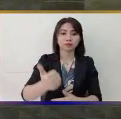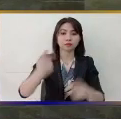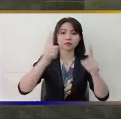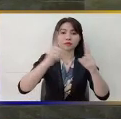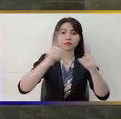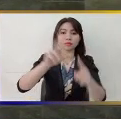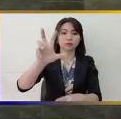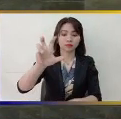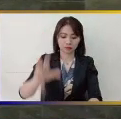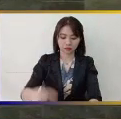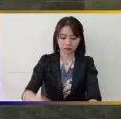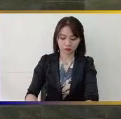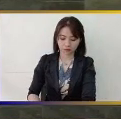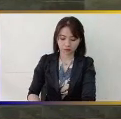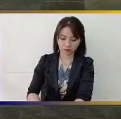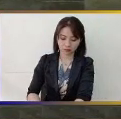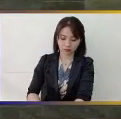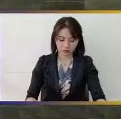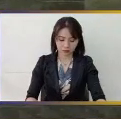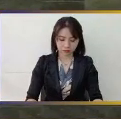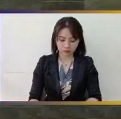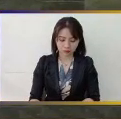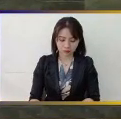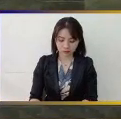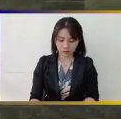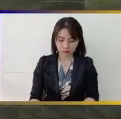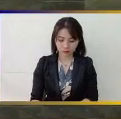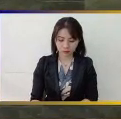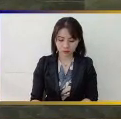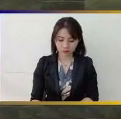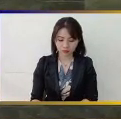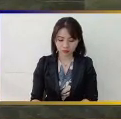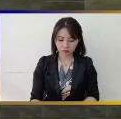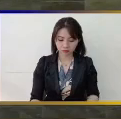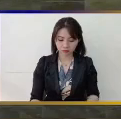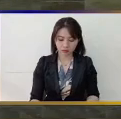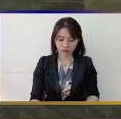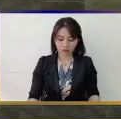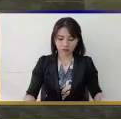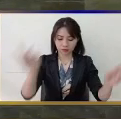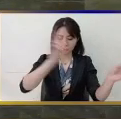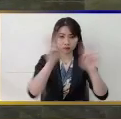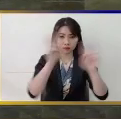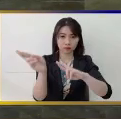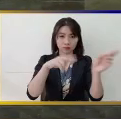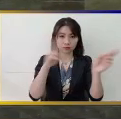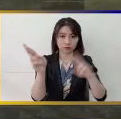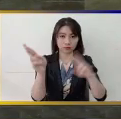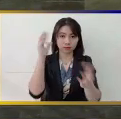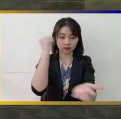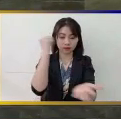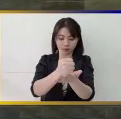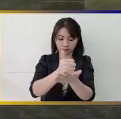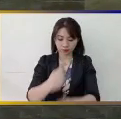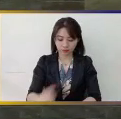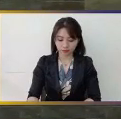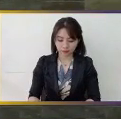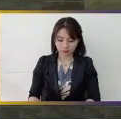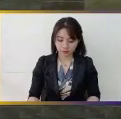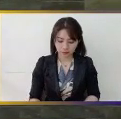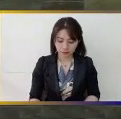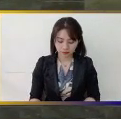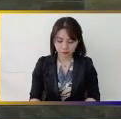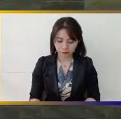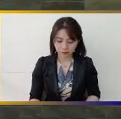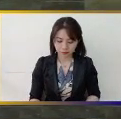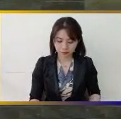13. All right? If you are with me, say aloud amen. Alright, kayo pong nandyan